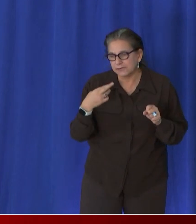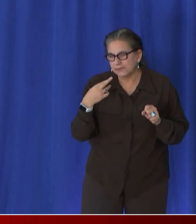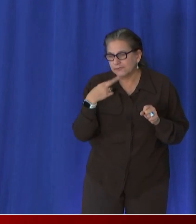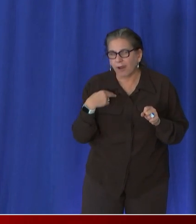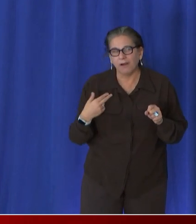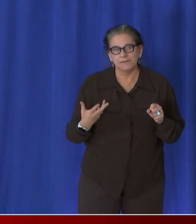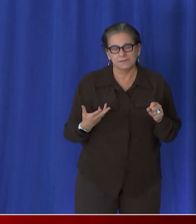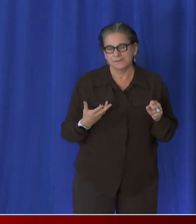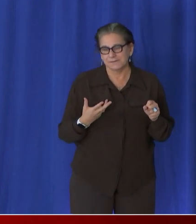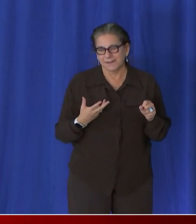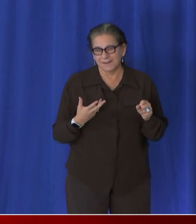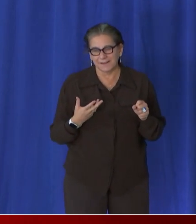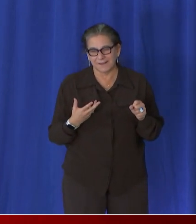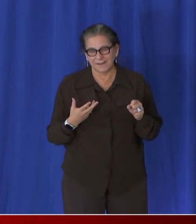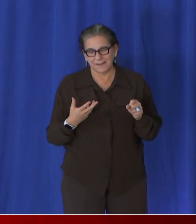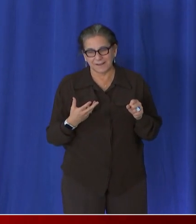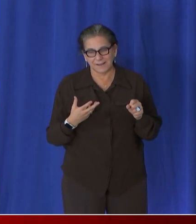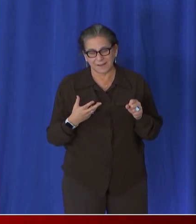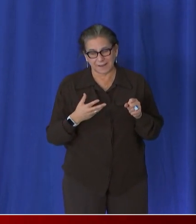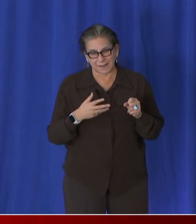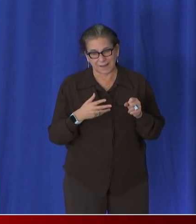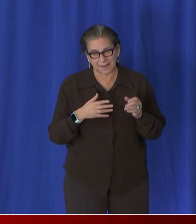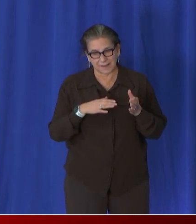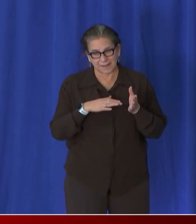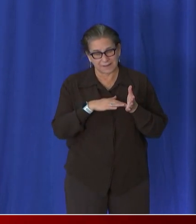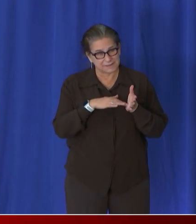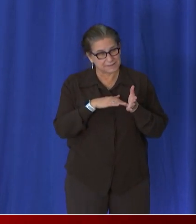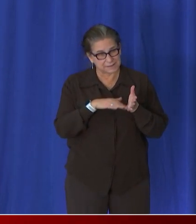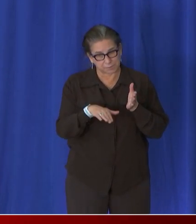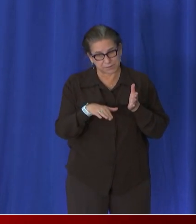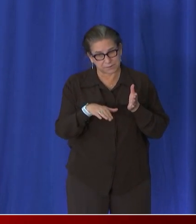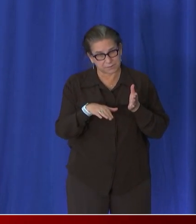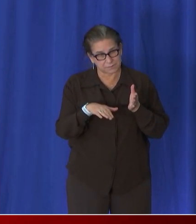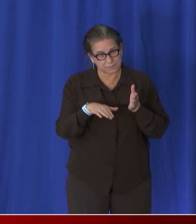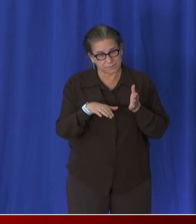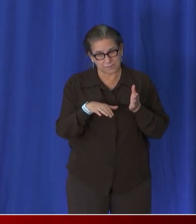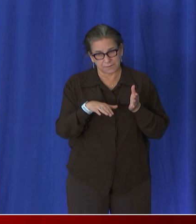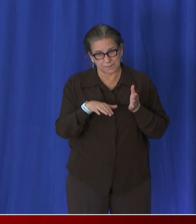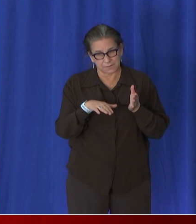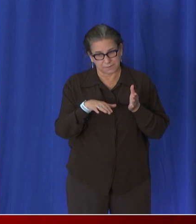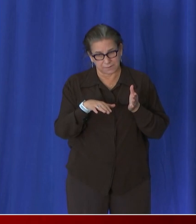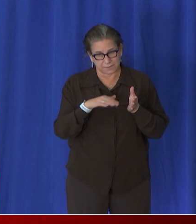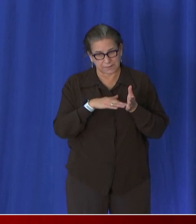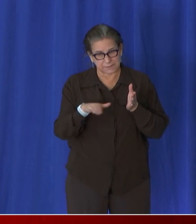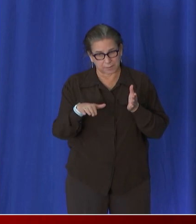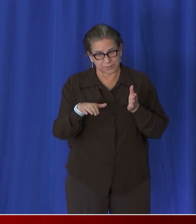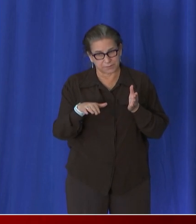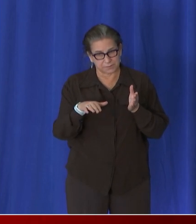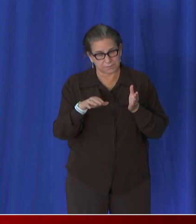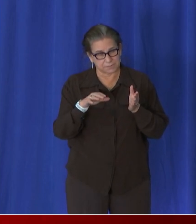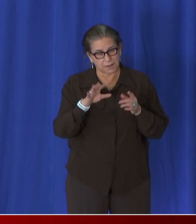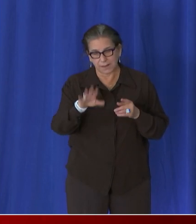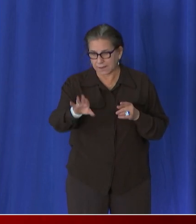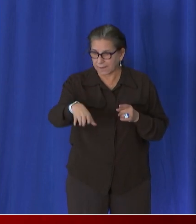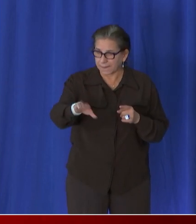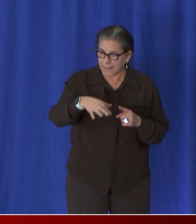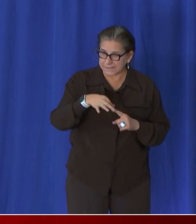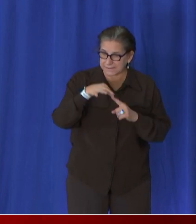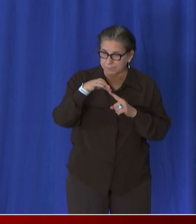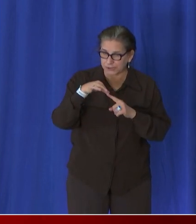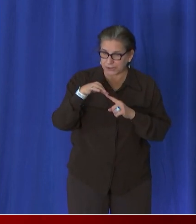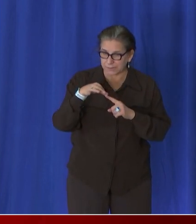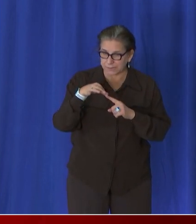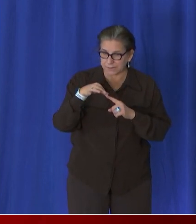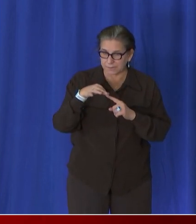this? Yes, there are. Who was it? John or Kevin, you want to talk about the businesses that are covered and the notables that are not? Right.